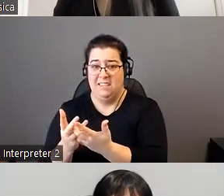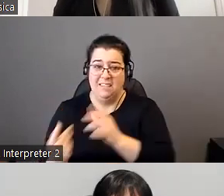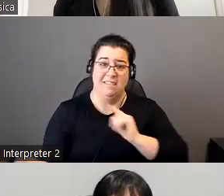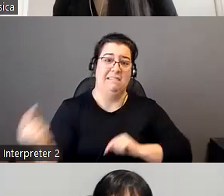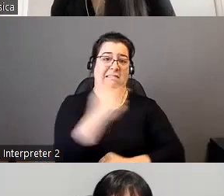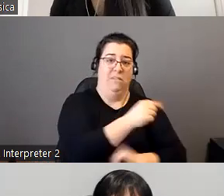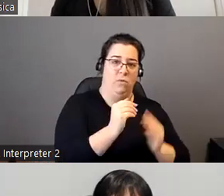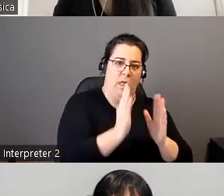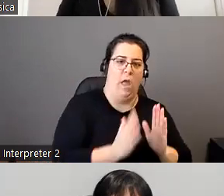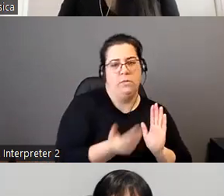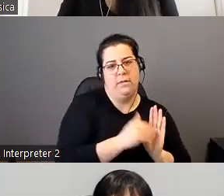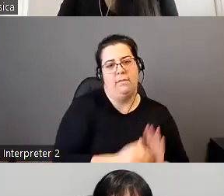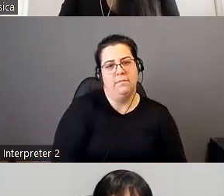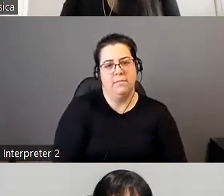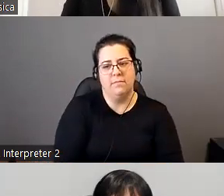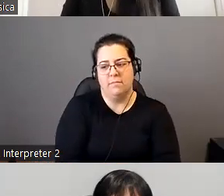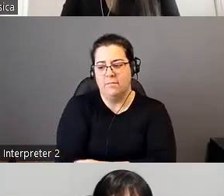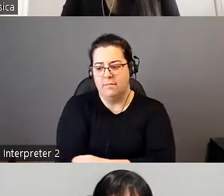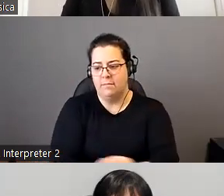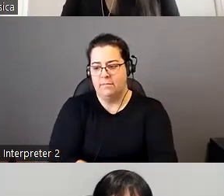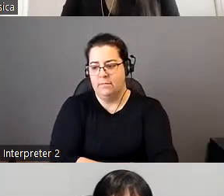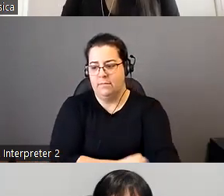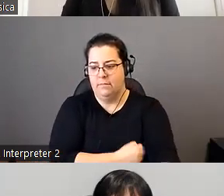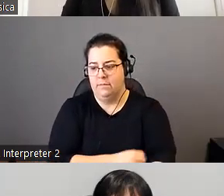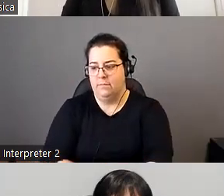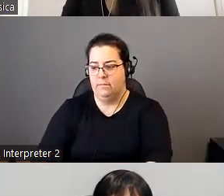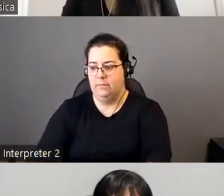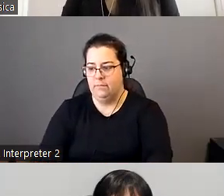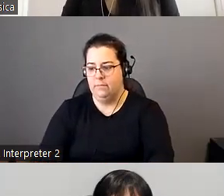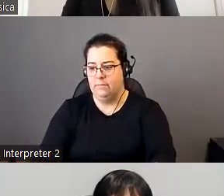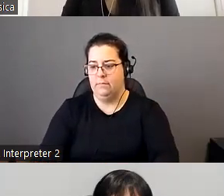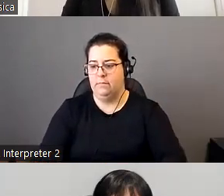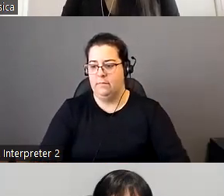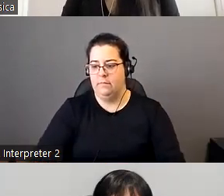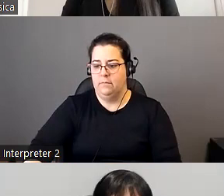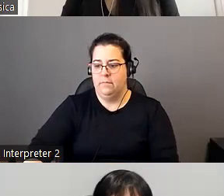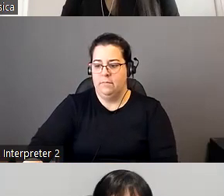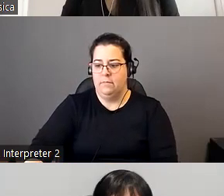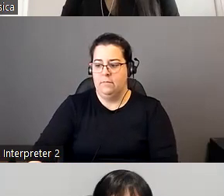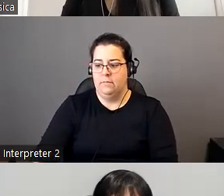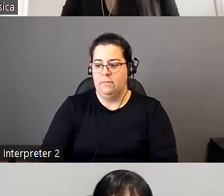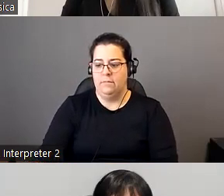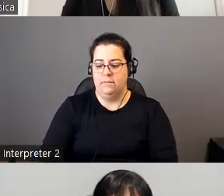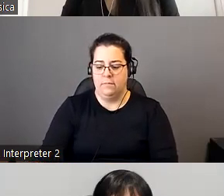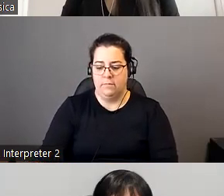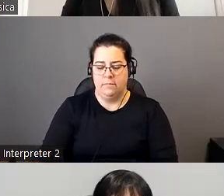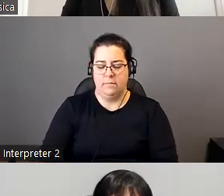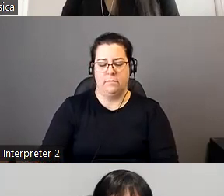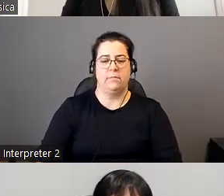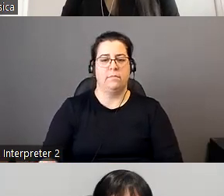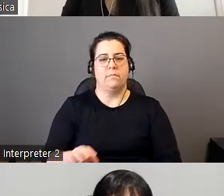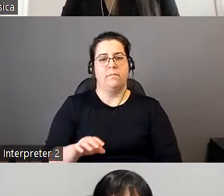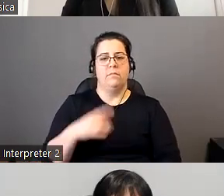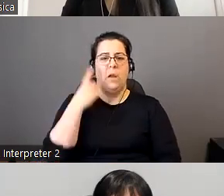the goal is, after the assessment tools sort of developed, is to roll out that training across Canada, or within different